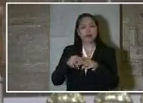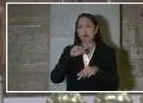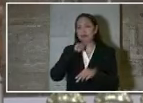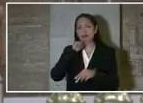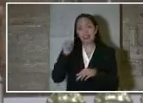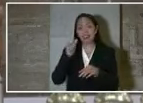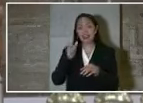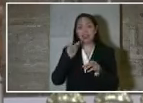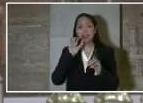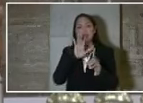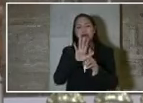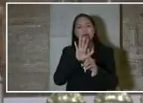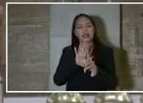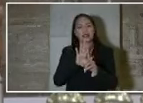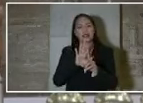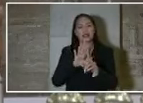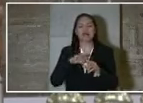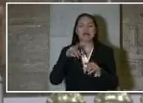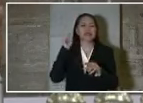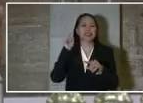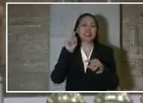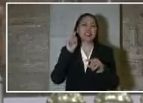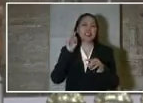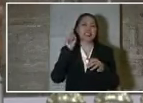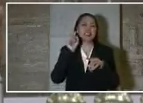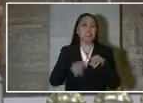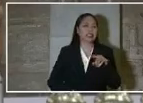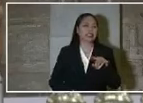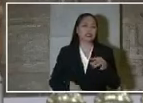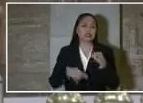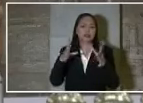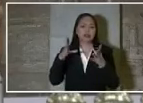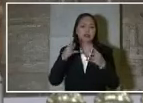rin makakamit ang hustisya.